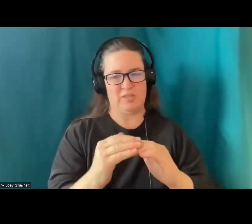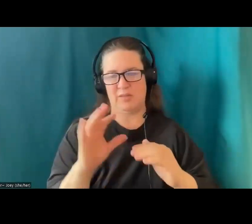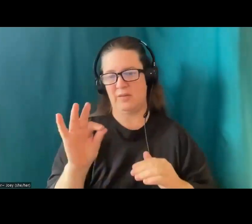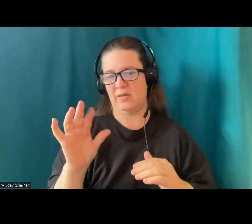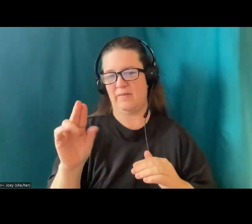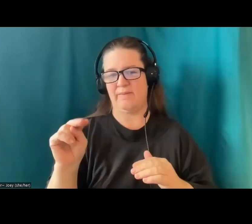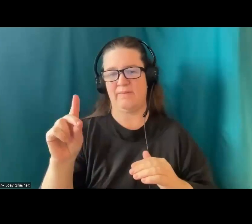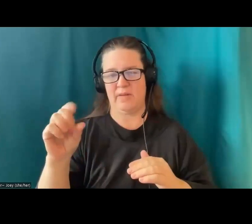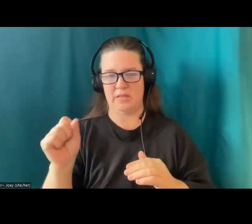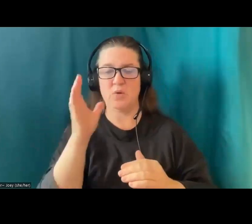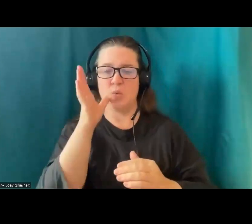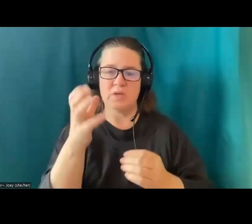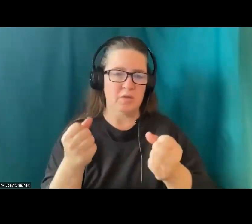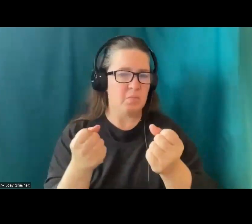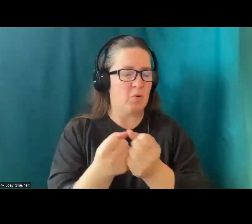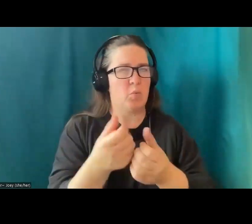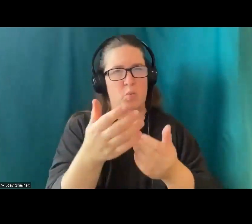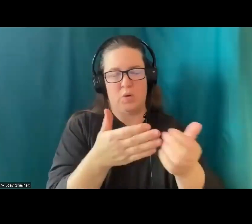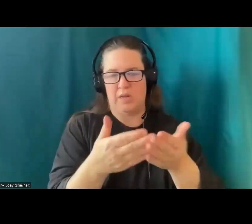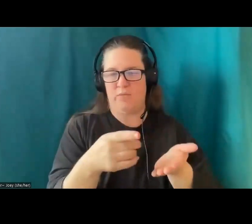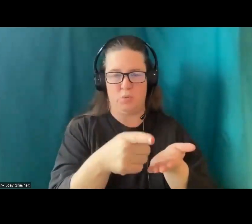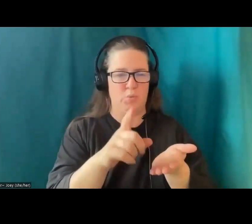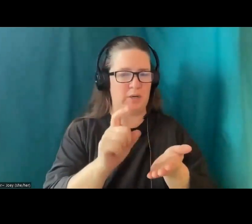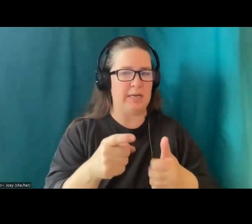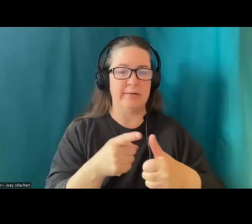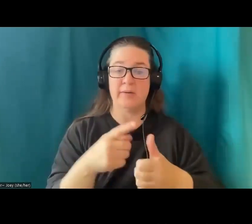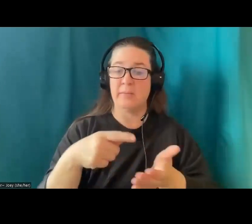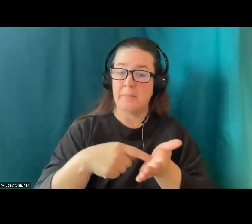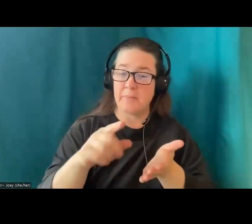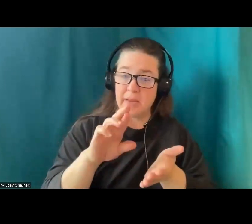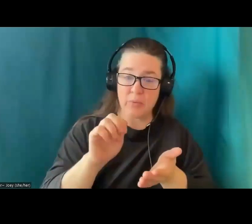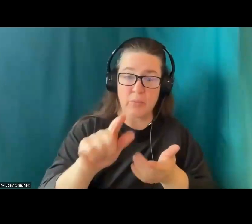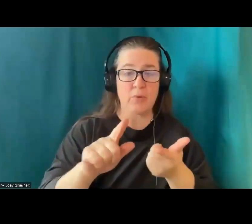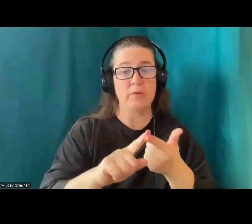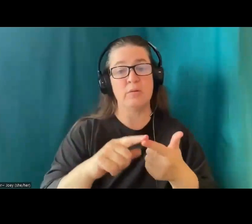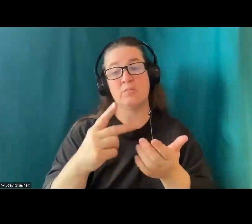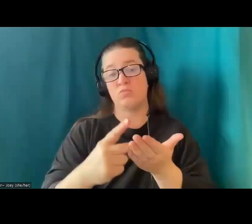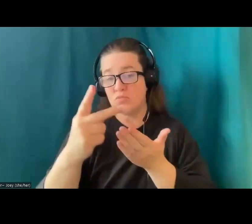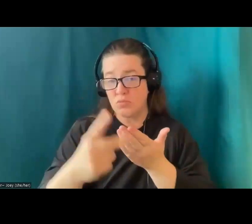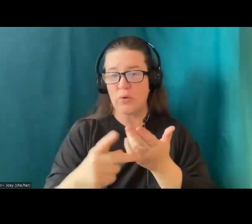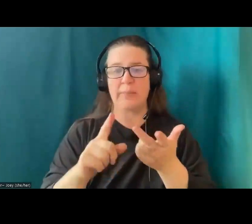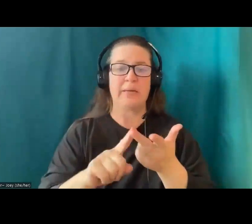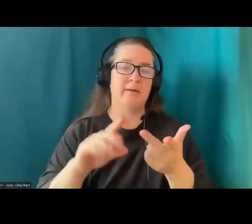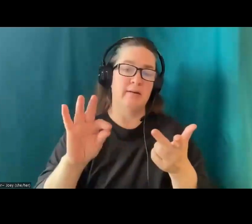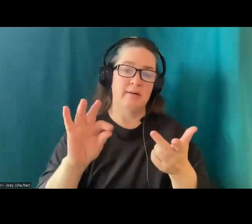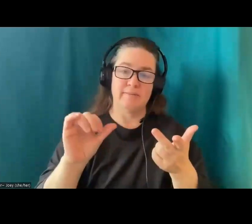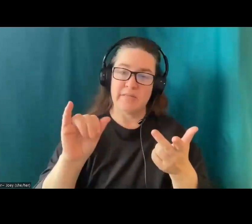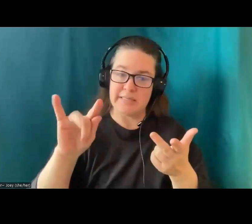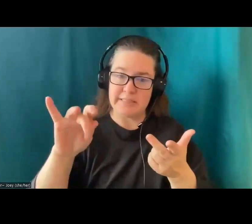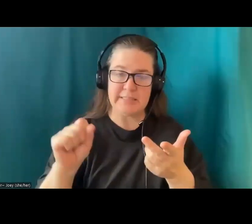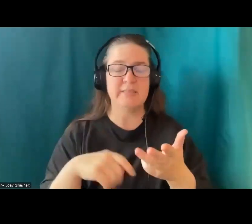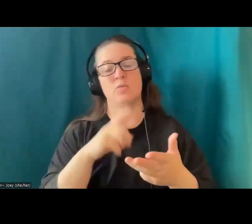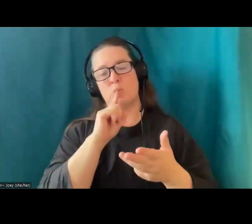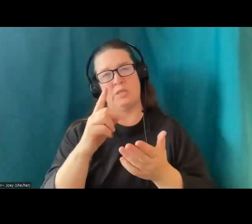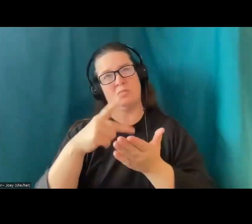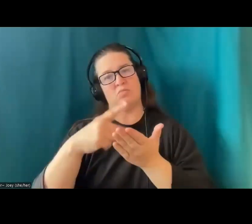helping you thrive. Whether it is payroll, programming, facilities, or something else, the program understands that ultimately